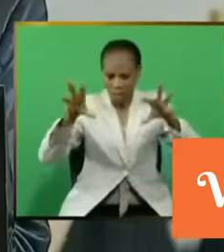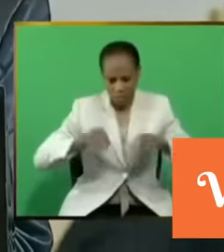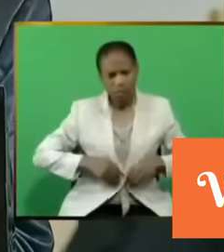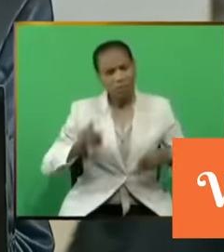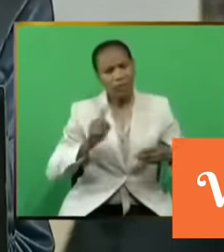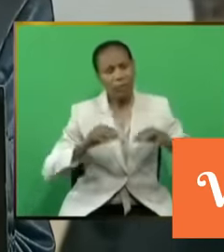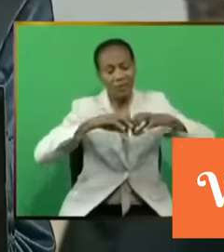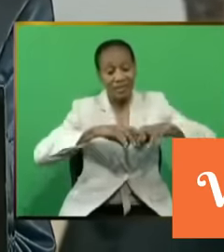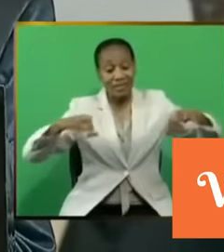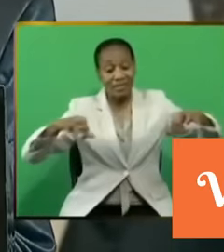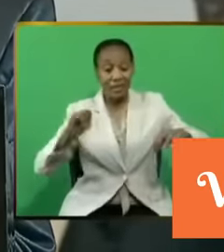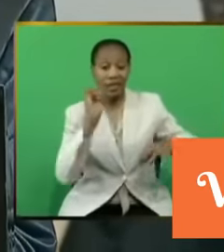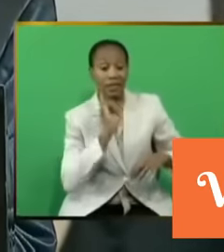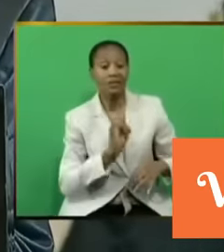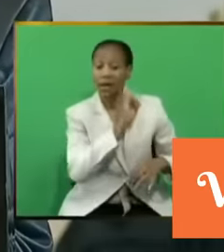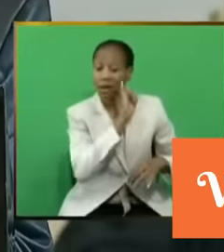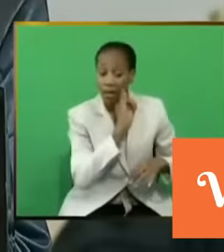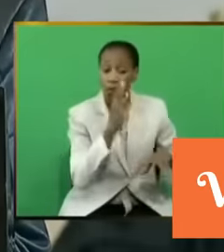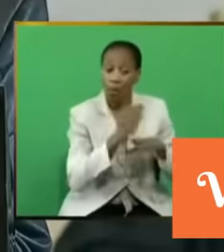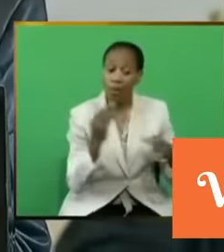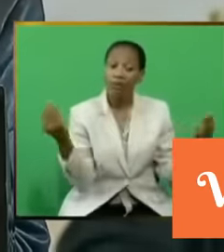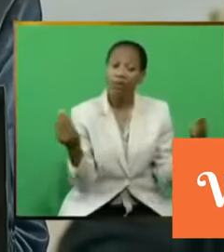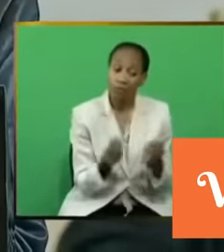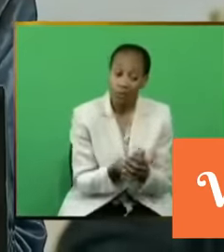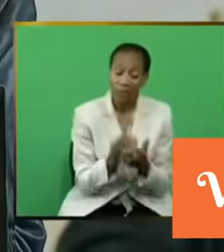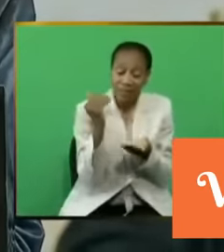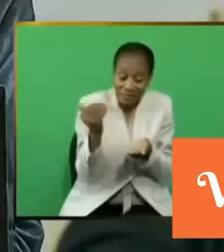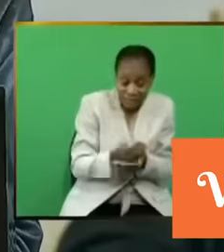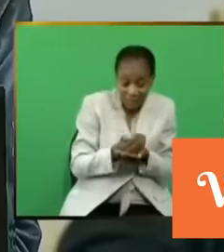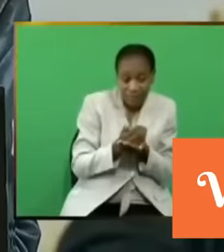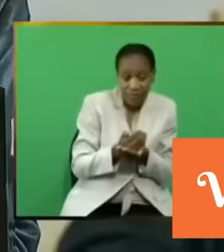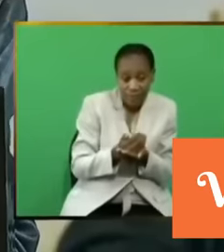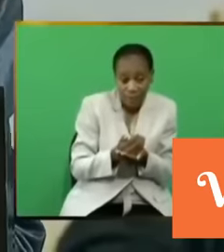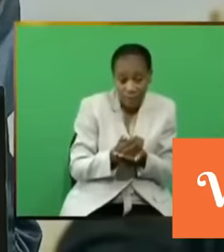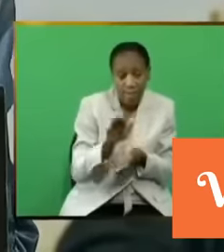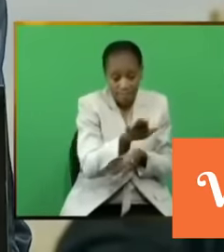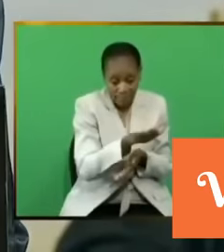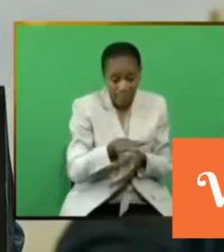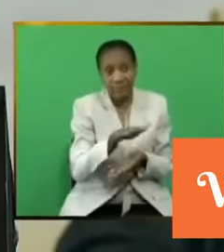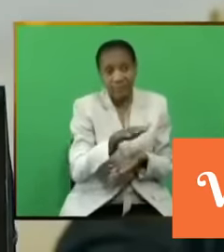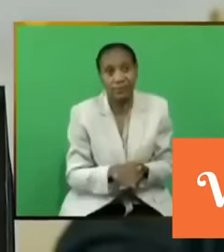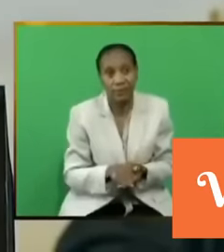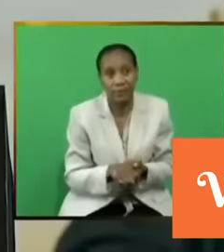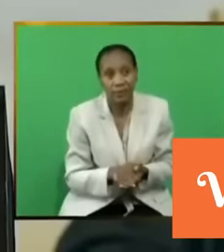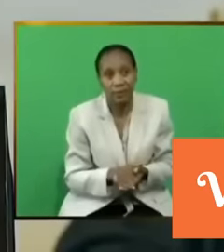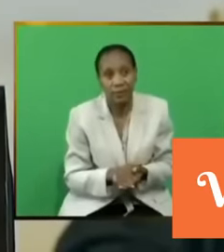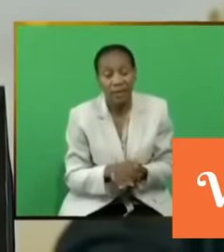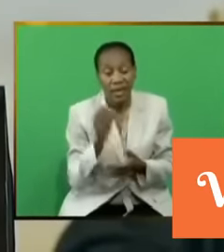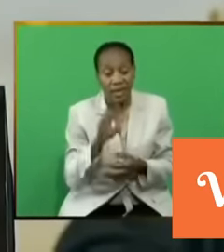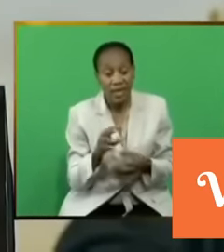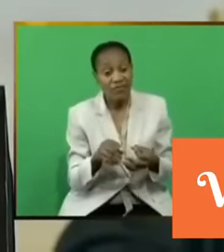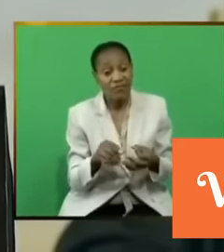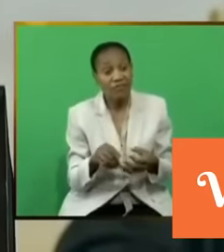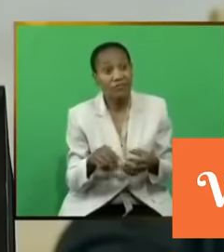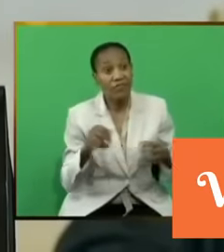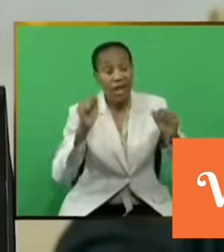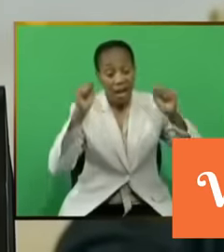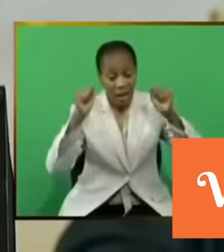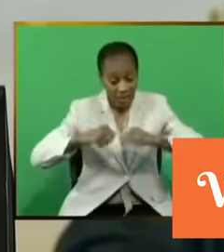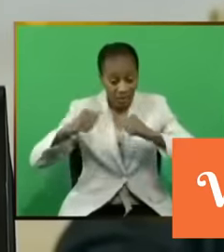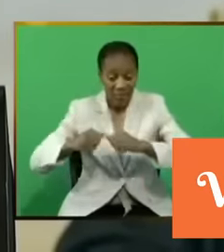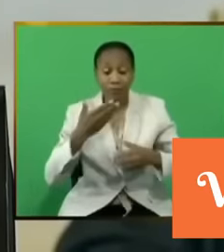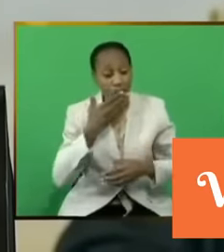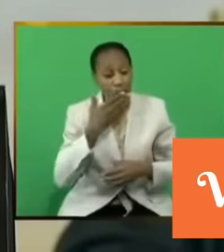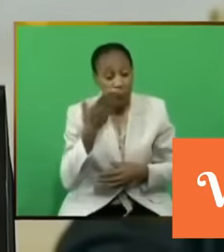the right of Israel to exist within safe and secure borders. Without these fundamental agreements in